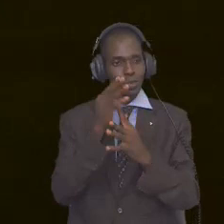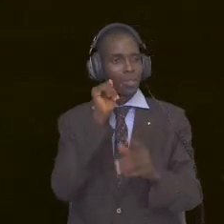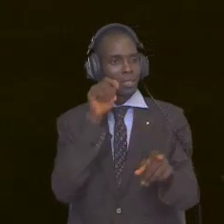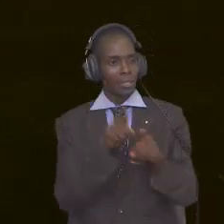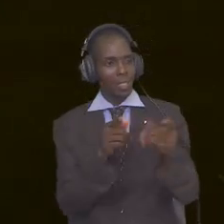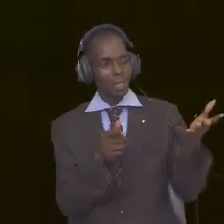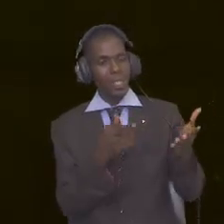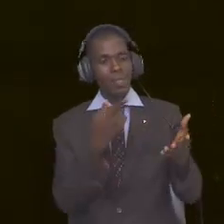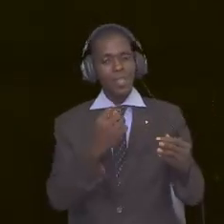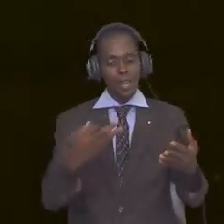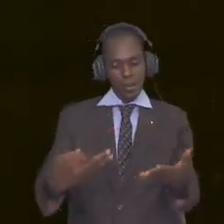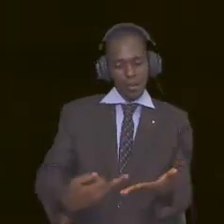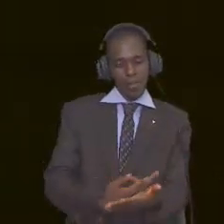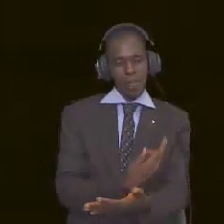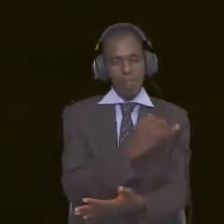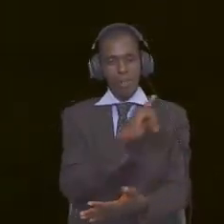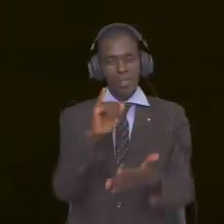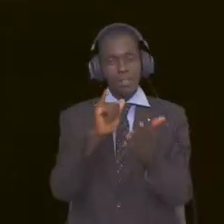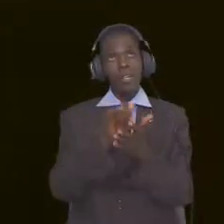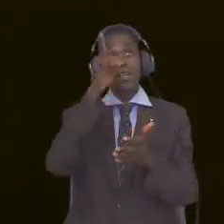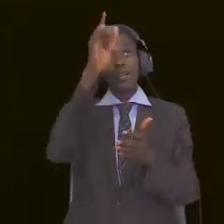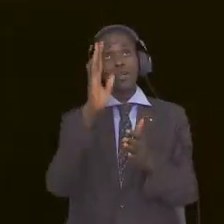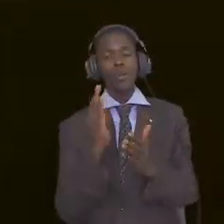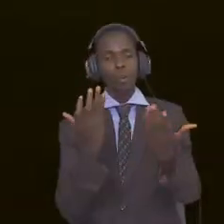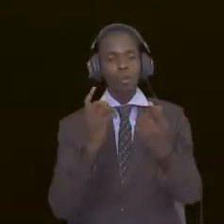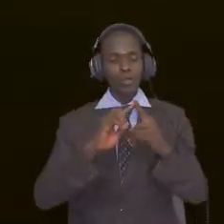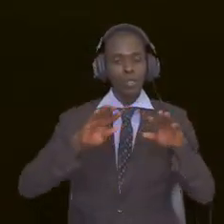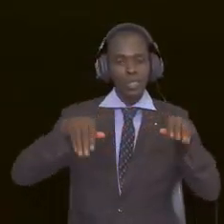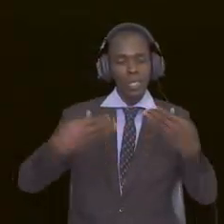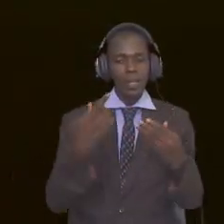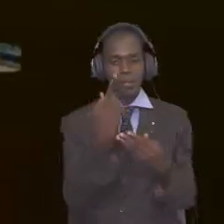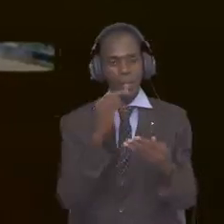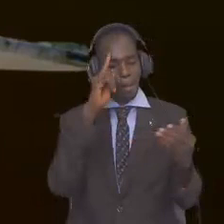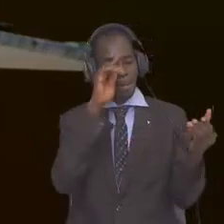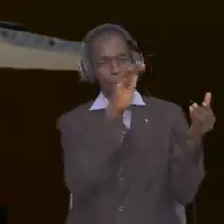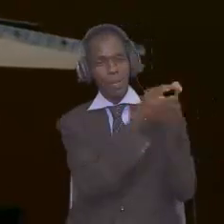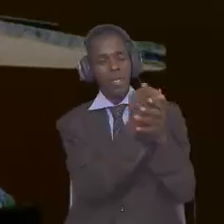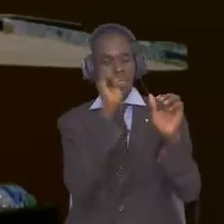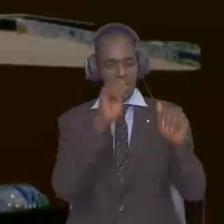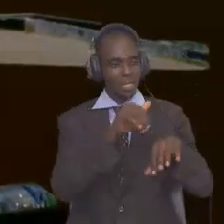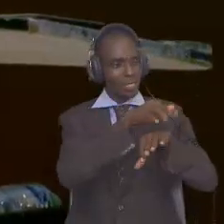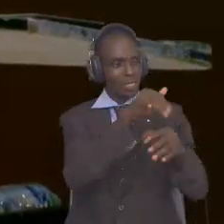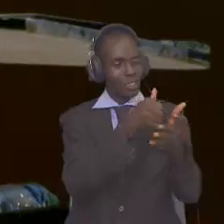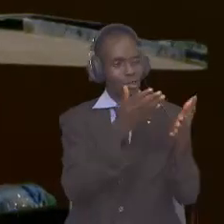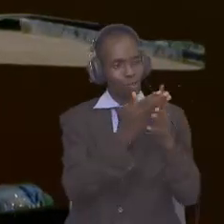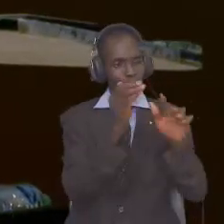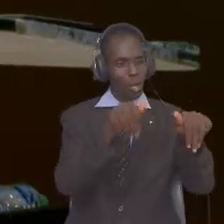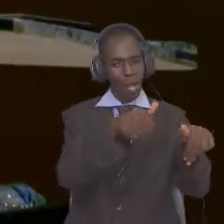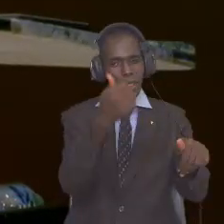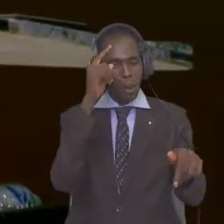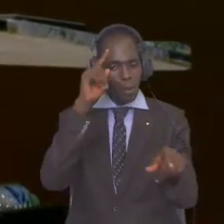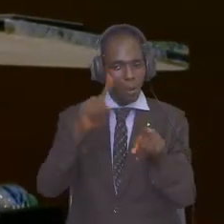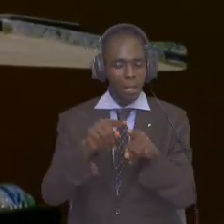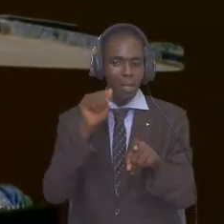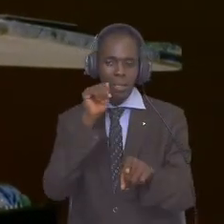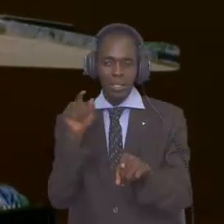The refreshing that God wants to give the believer, it can pass it through a fellow brother and a fellow sister,